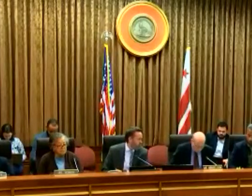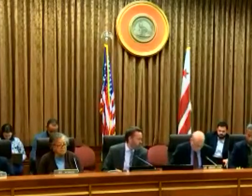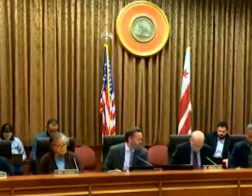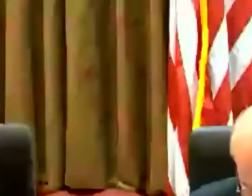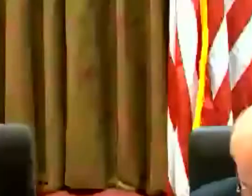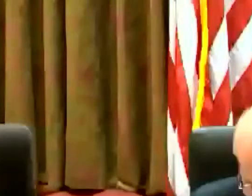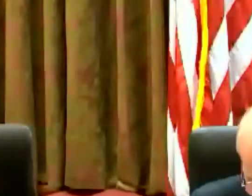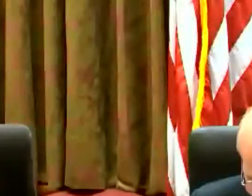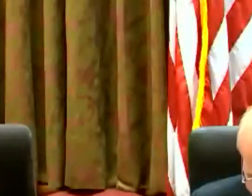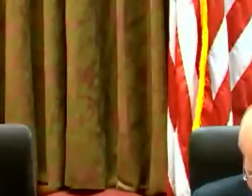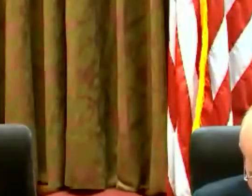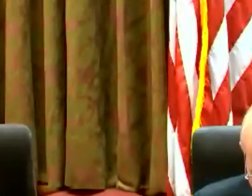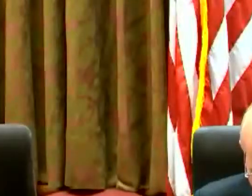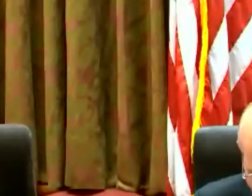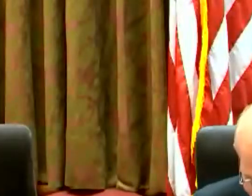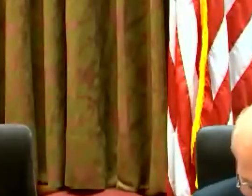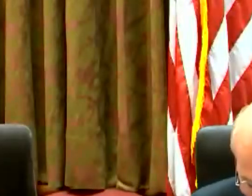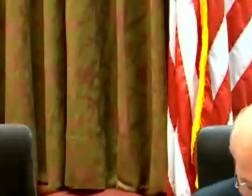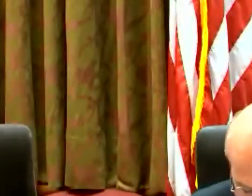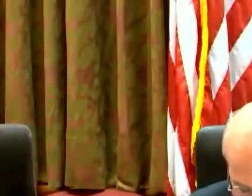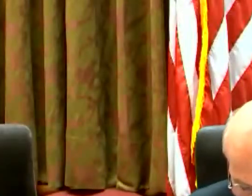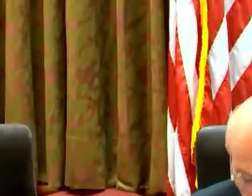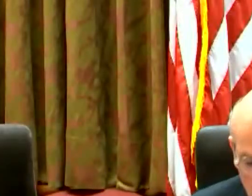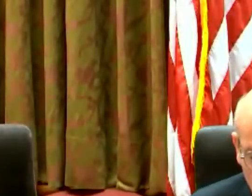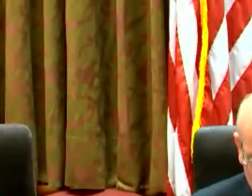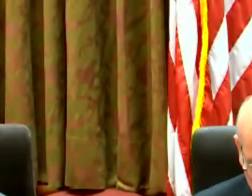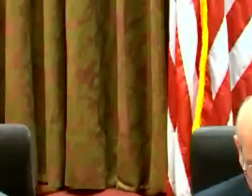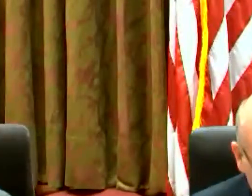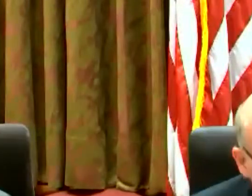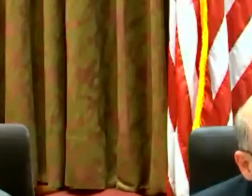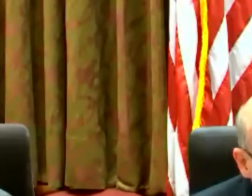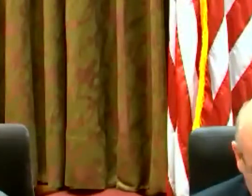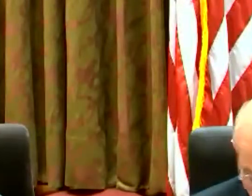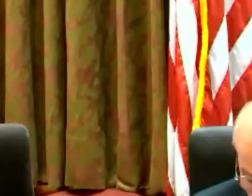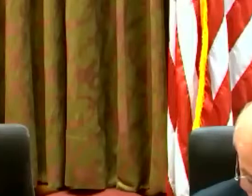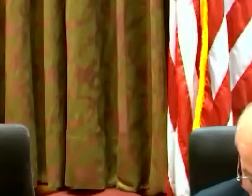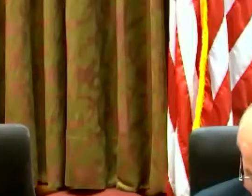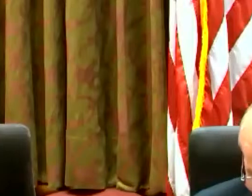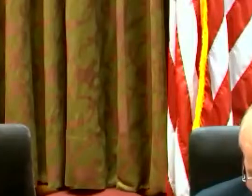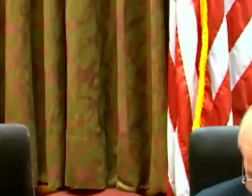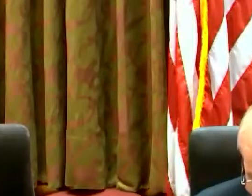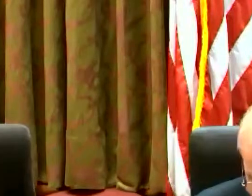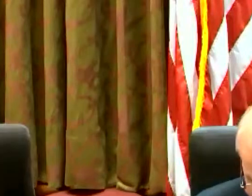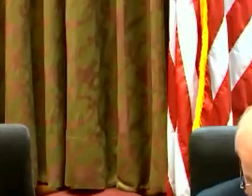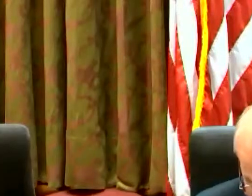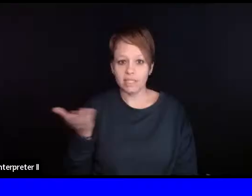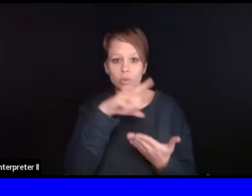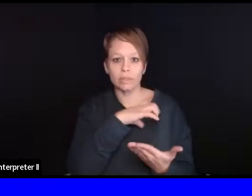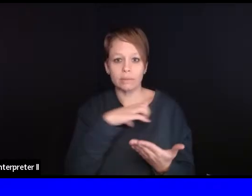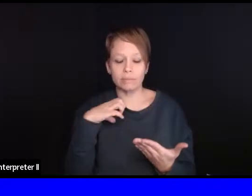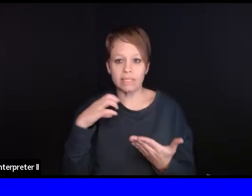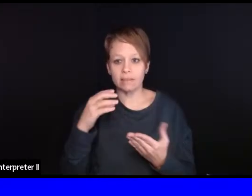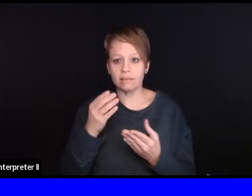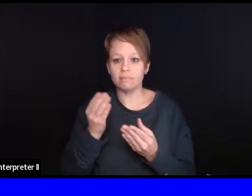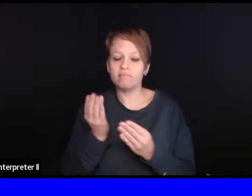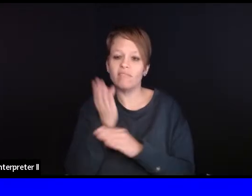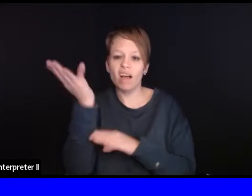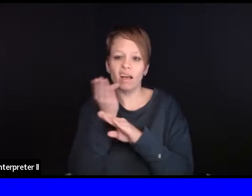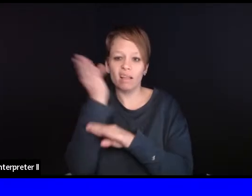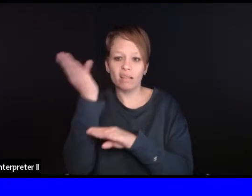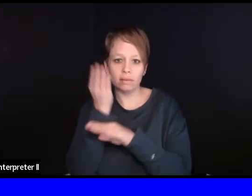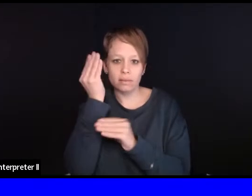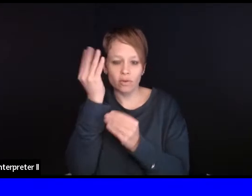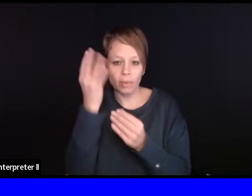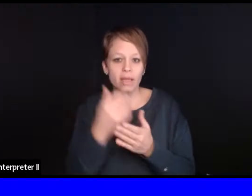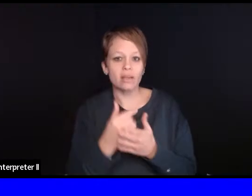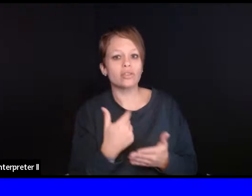Thank you, Mr. Cash. We have the Secretary's report of committee filings. Mr. McDuffie, Thank you, Chairman. I move to waive the reading